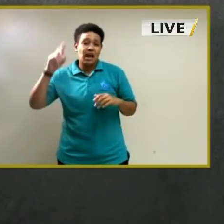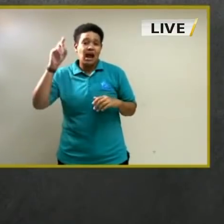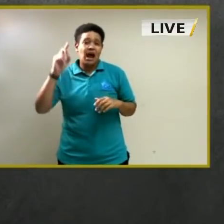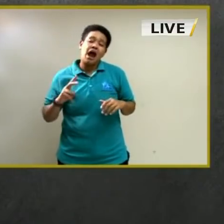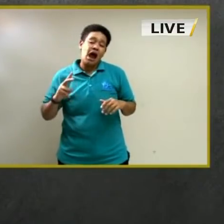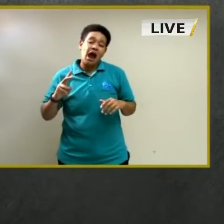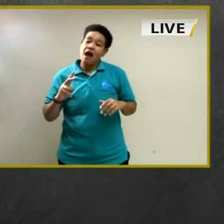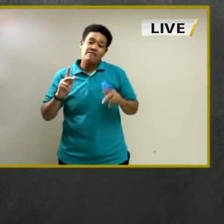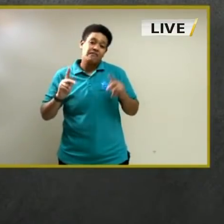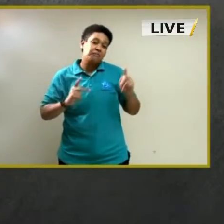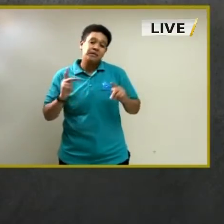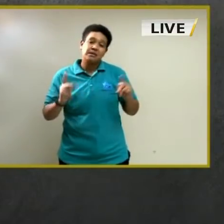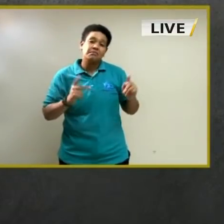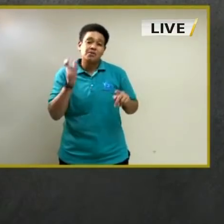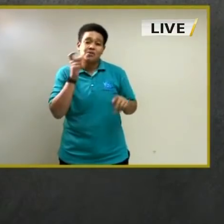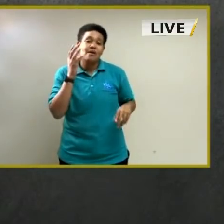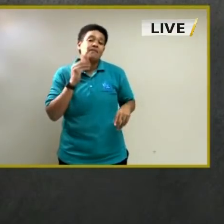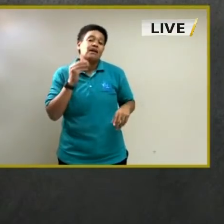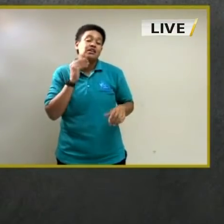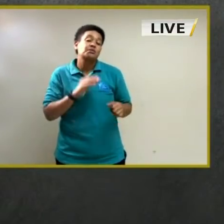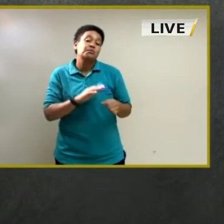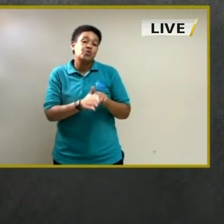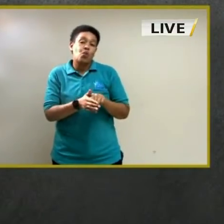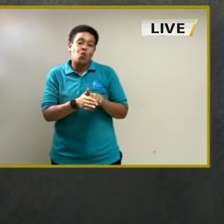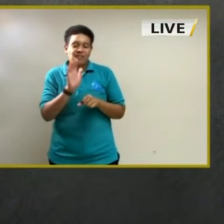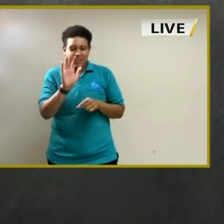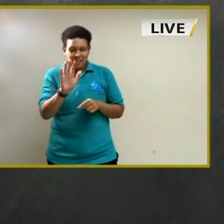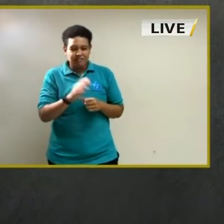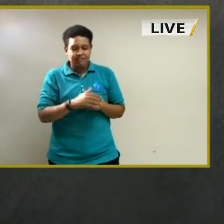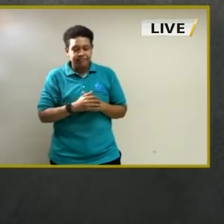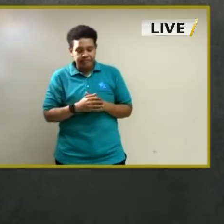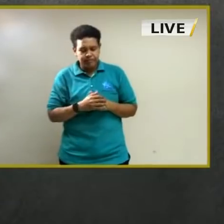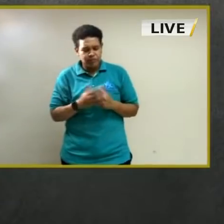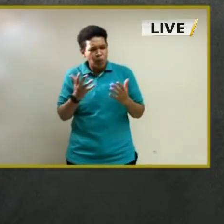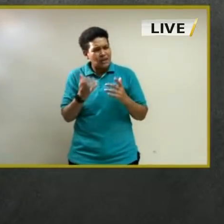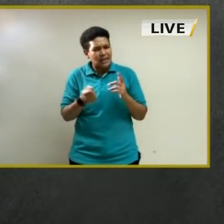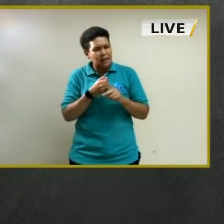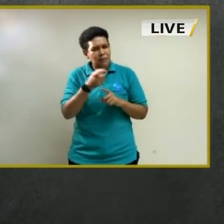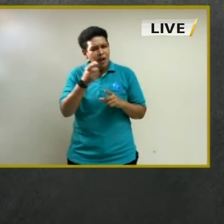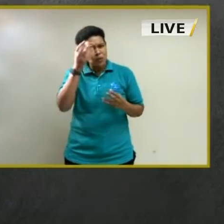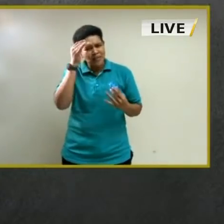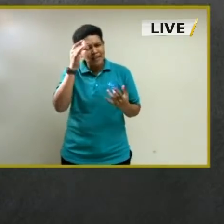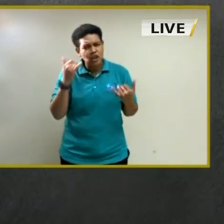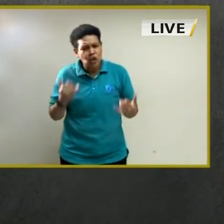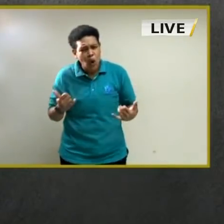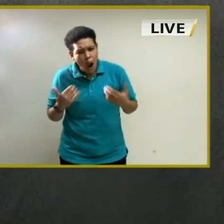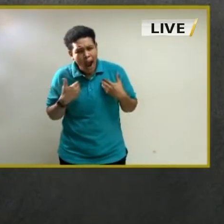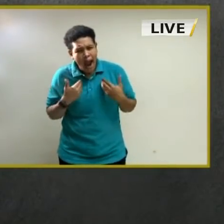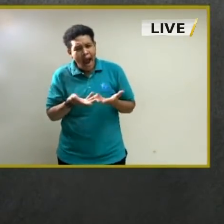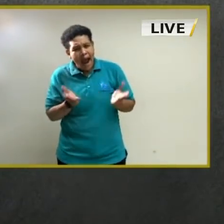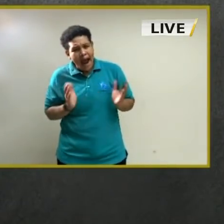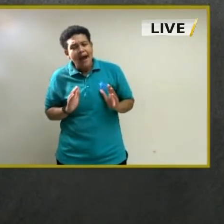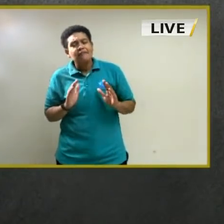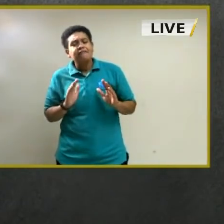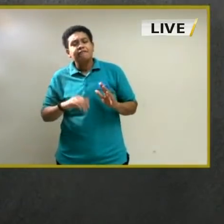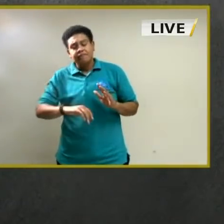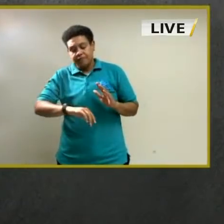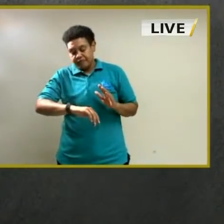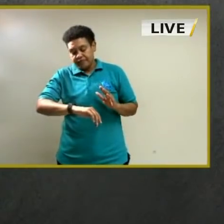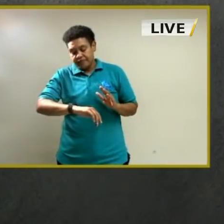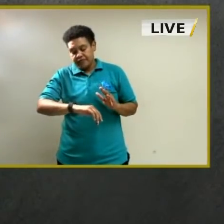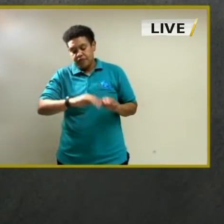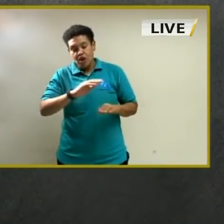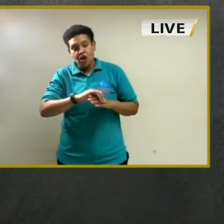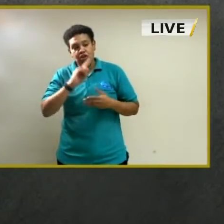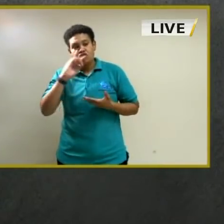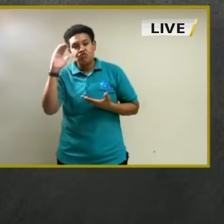have experienced the virus. What impact do you think that is now having on the reduction that